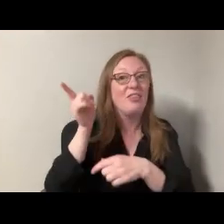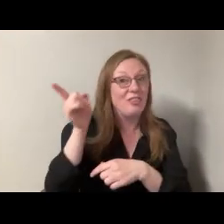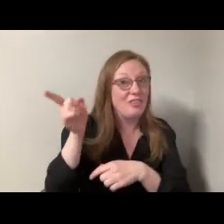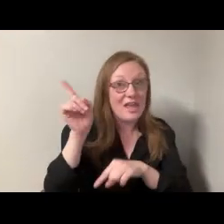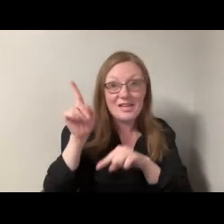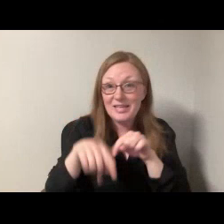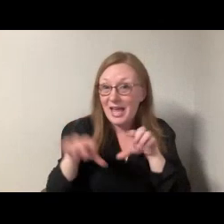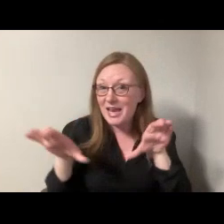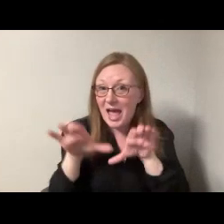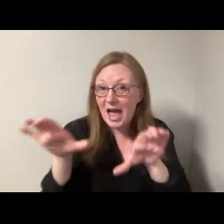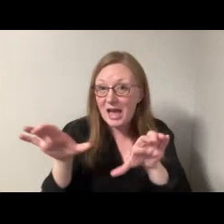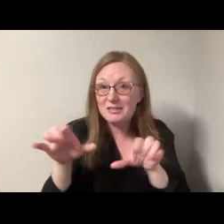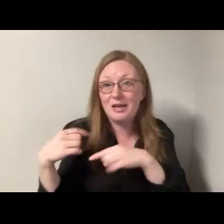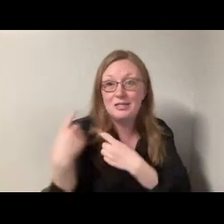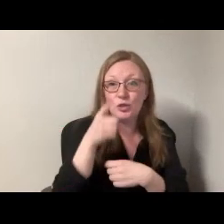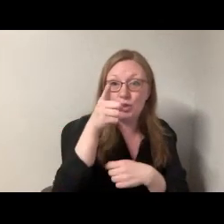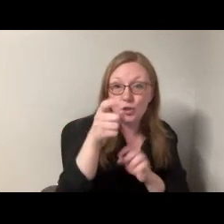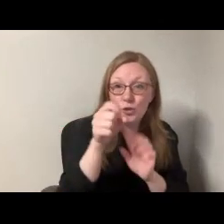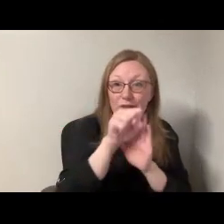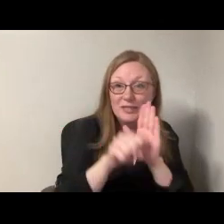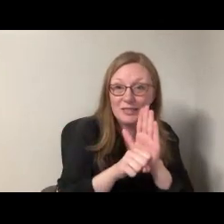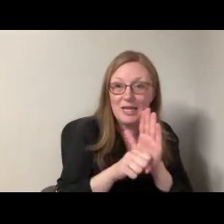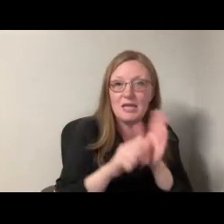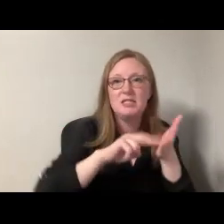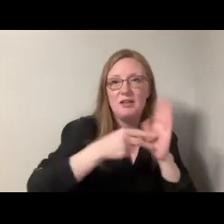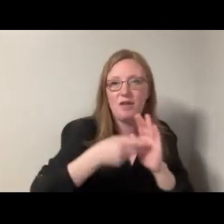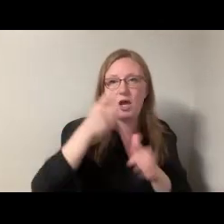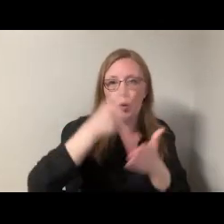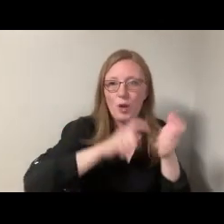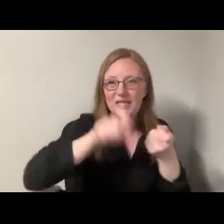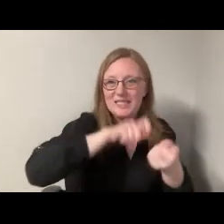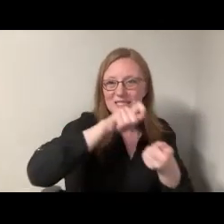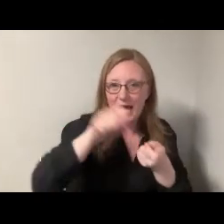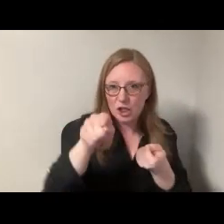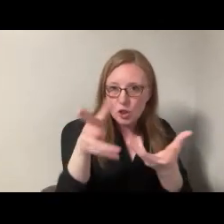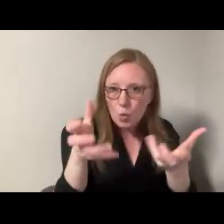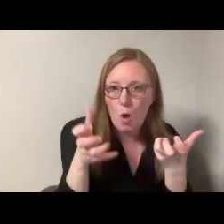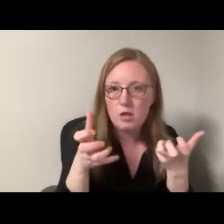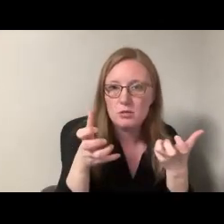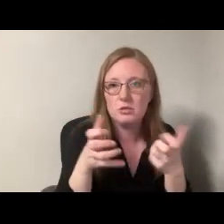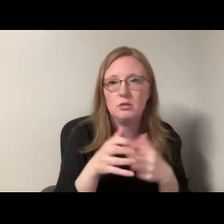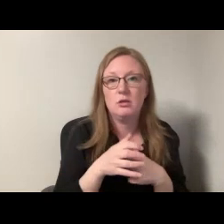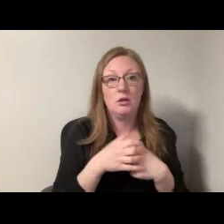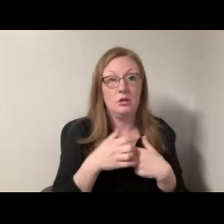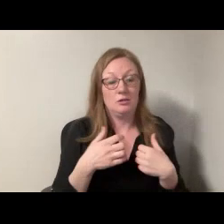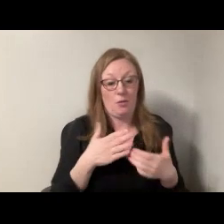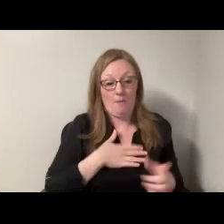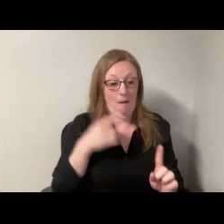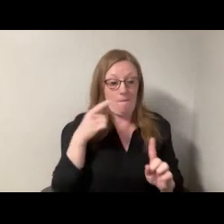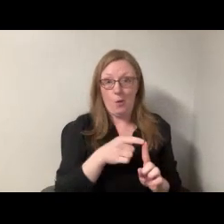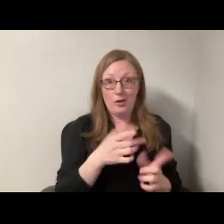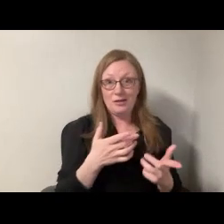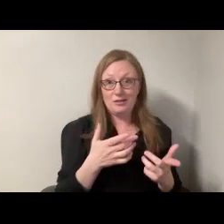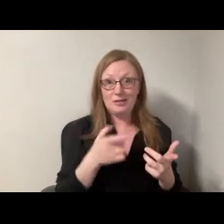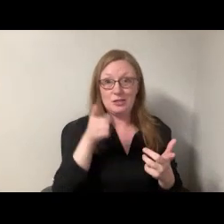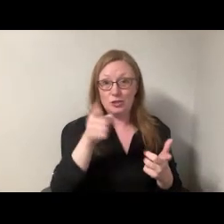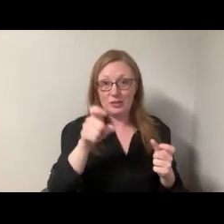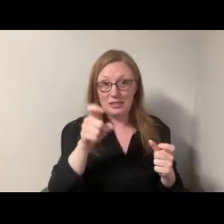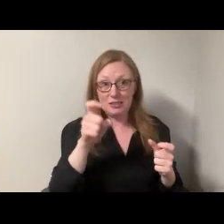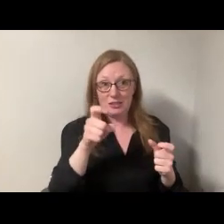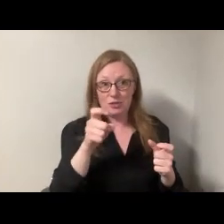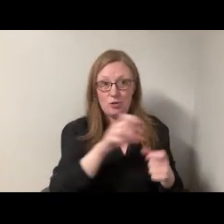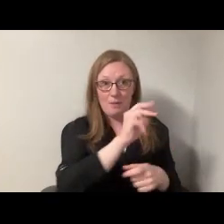state, define exactly what it is that you want. And my point, and the whole point of this here, is that the Mass